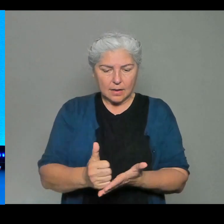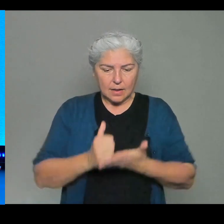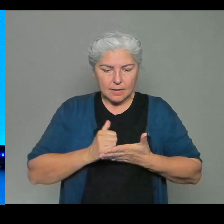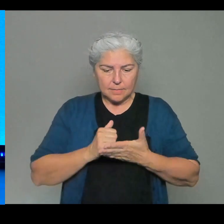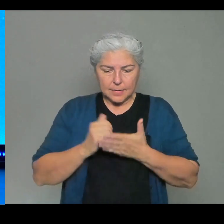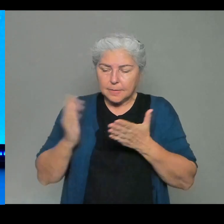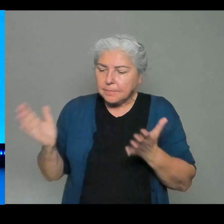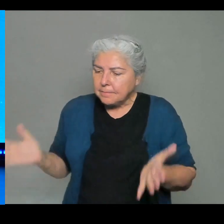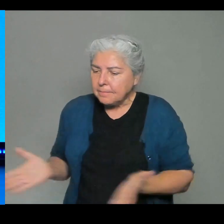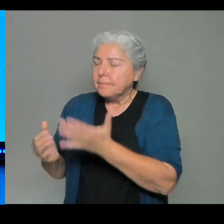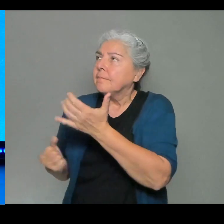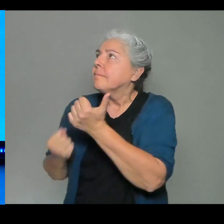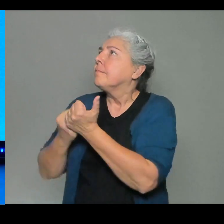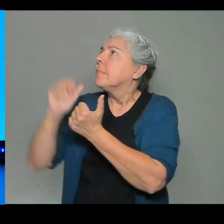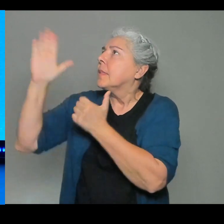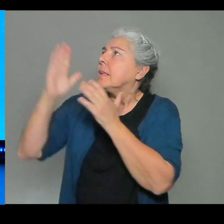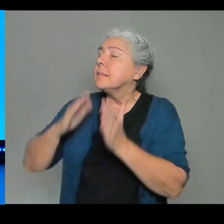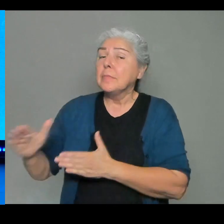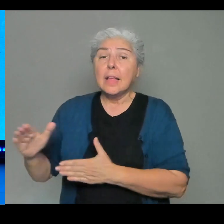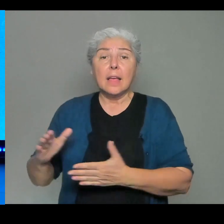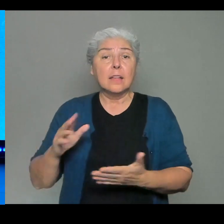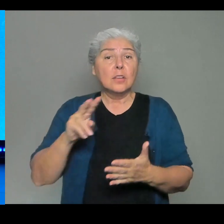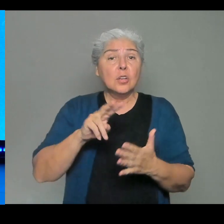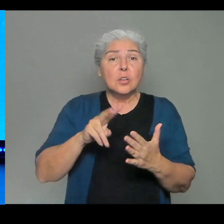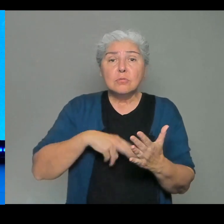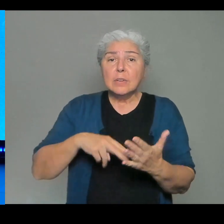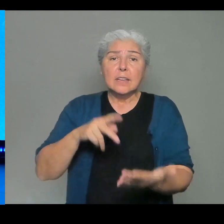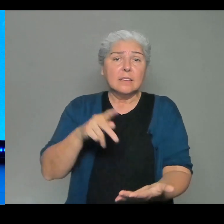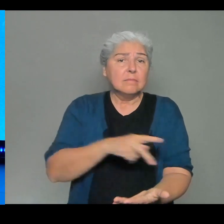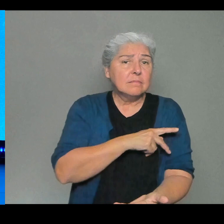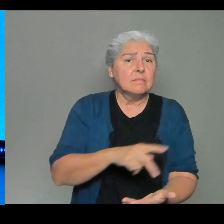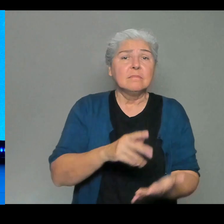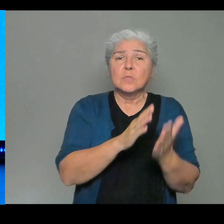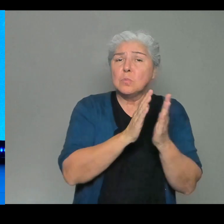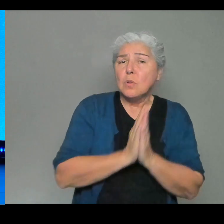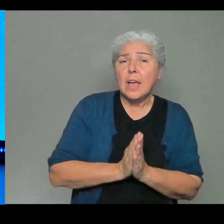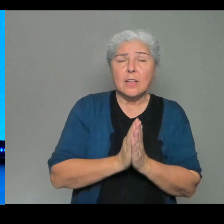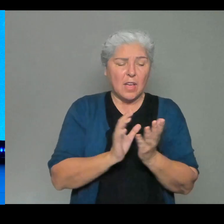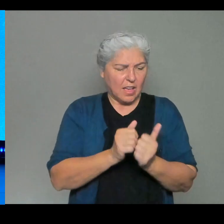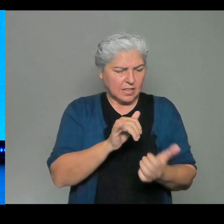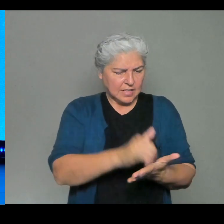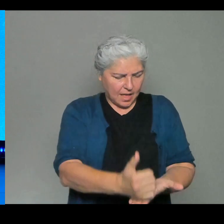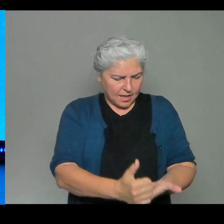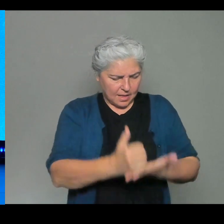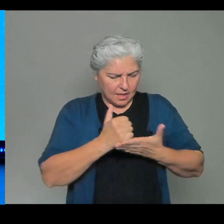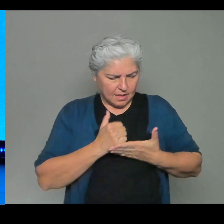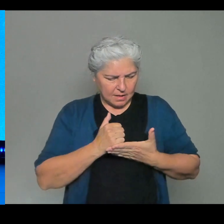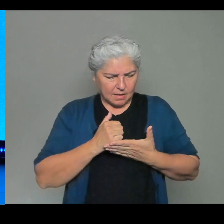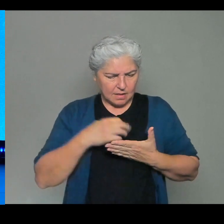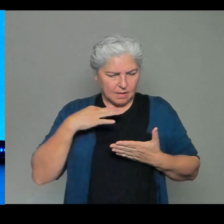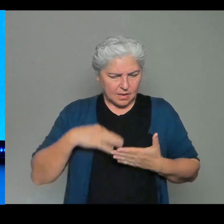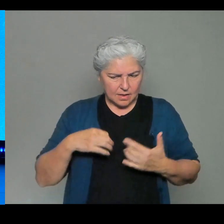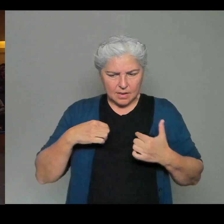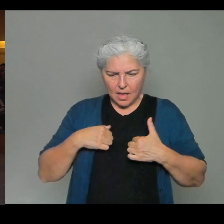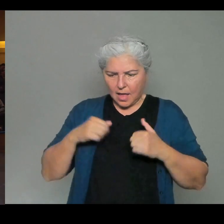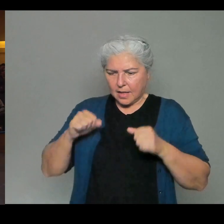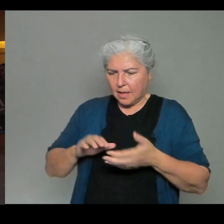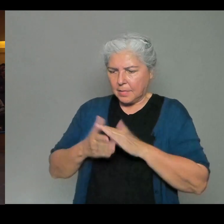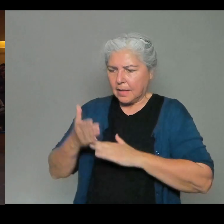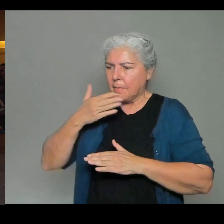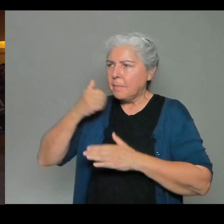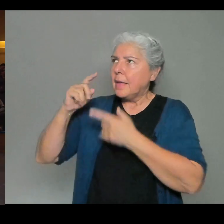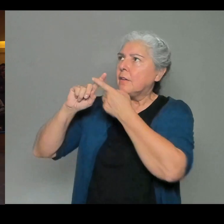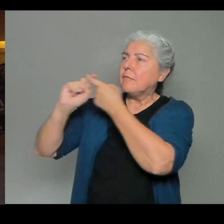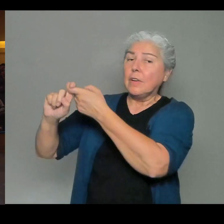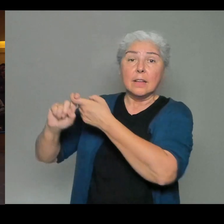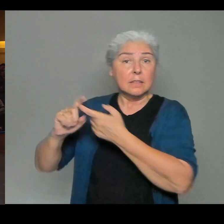better promote God's plan? How does reading the Psalms and the prayers and the Psalms and the songs and the Psalms help me be